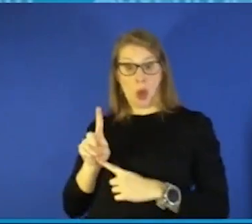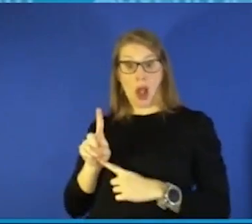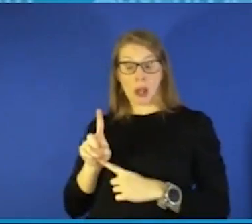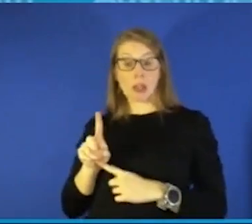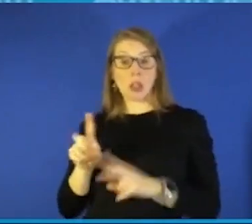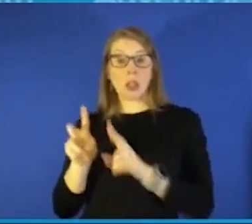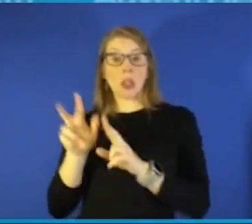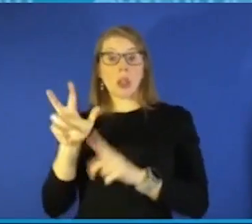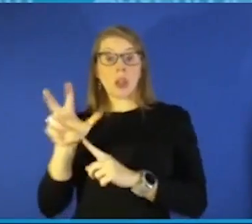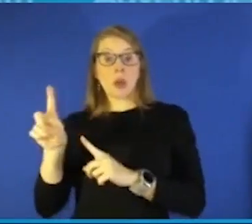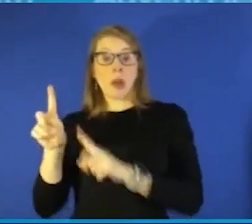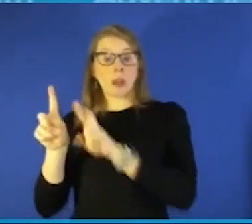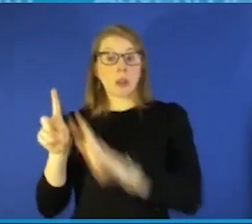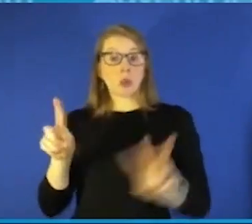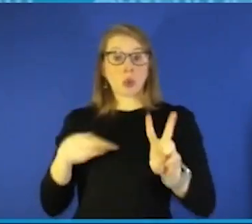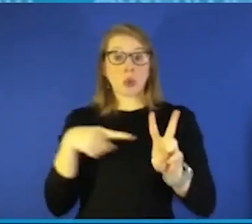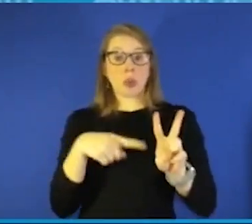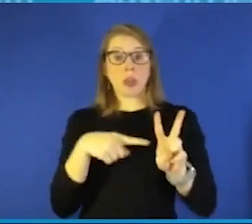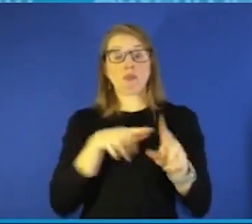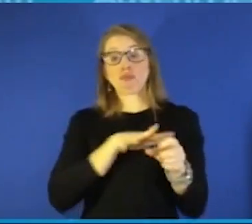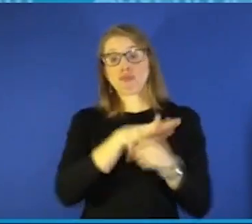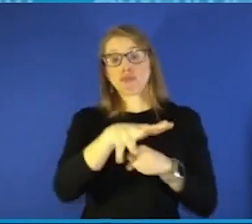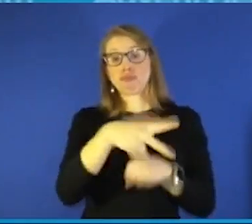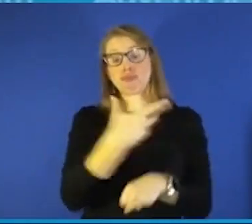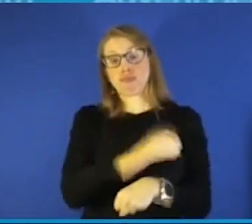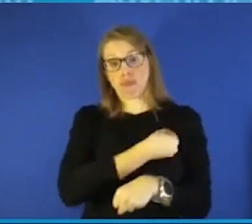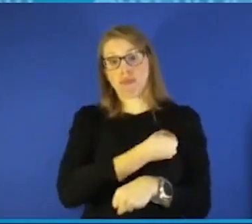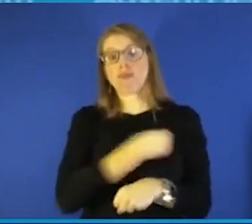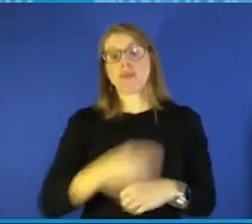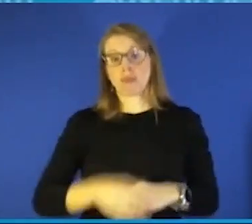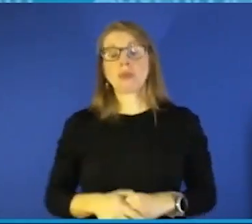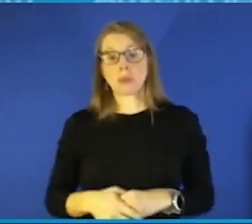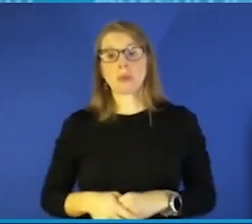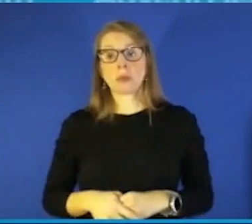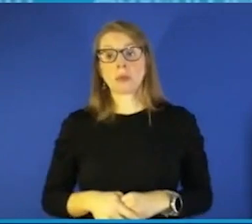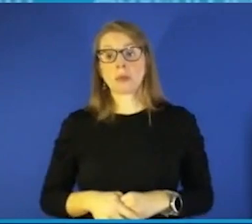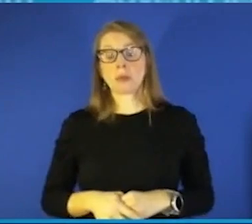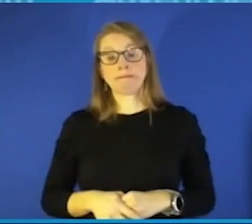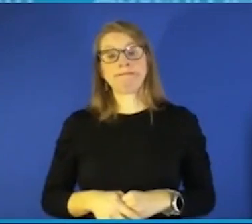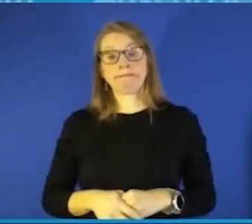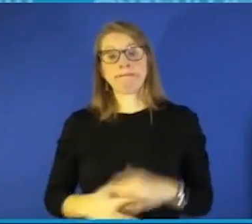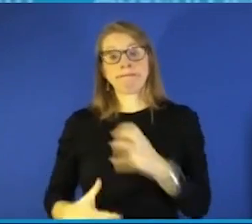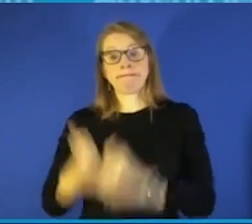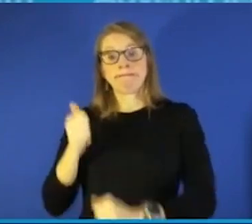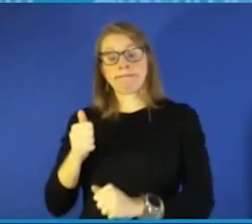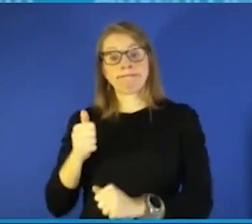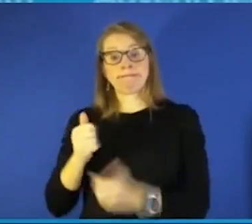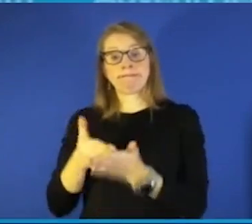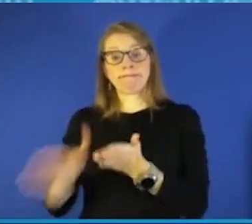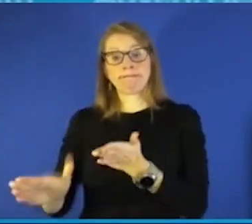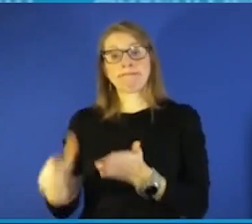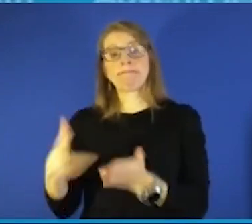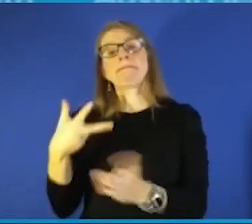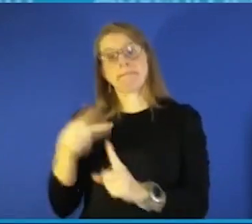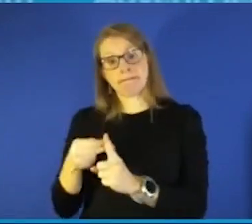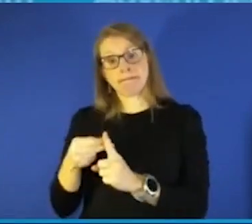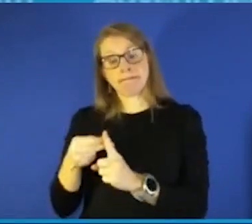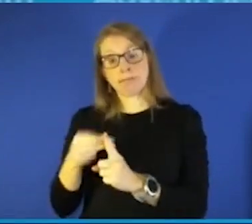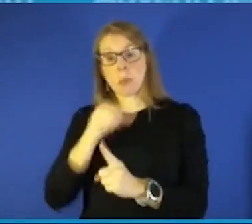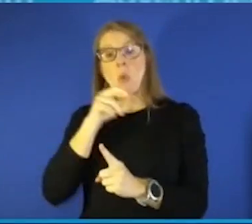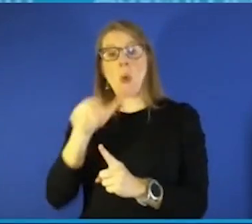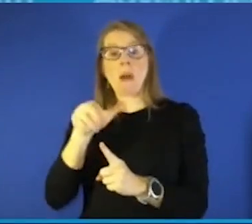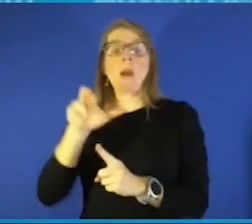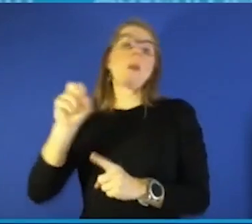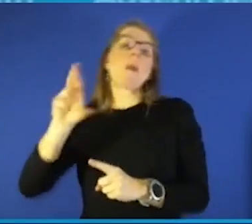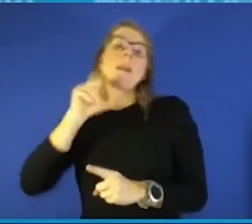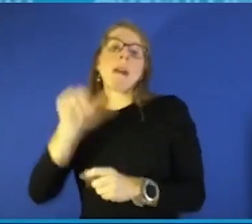had at least a full series of their vaccination. So again, the overwhelming majority are unvaccinated or not completely